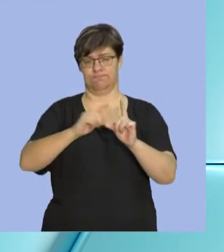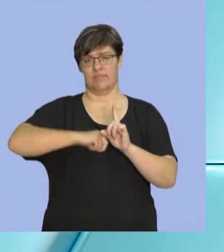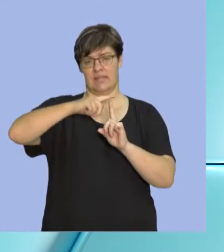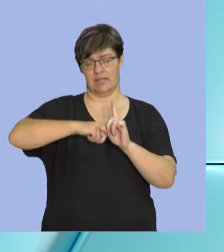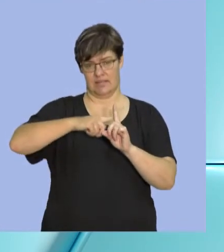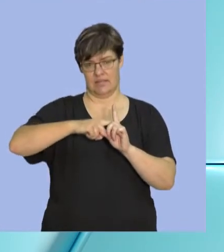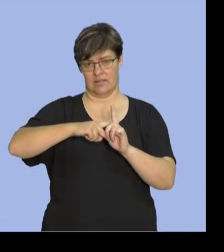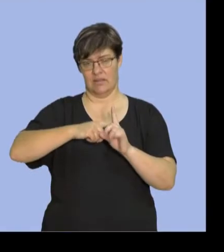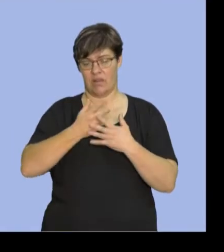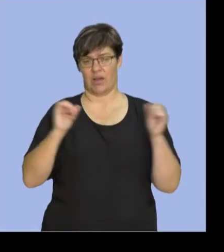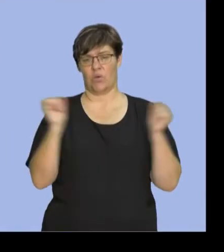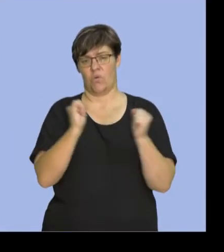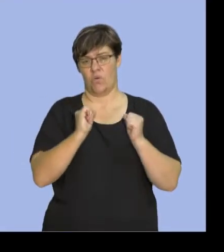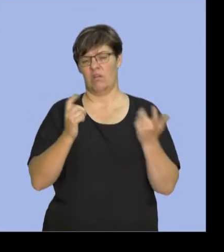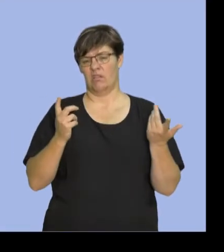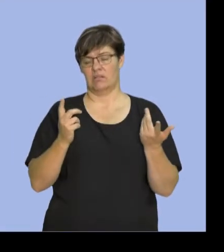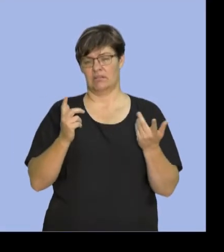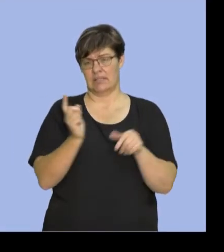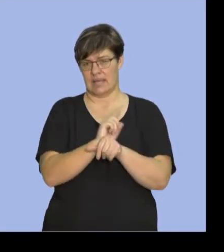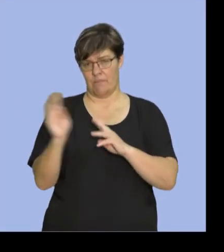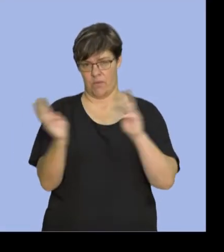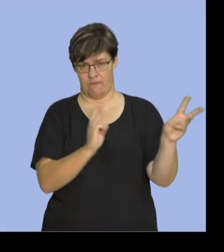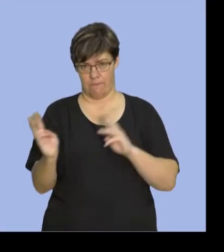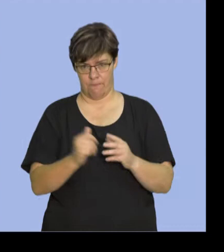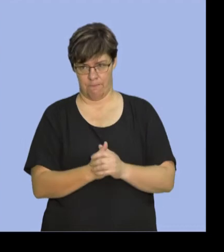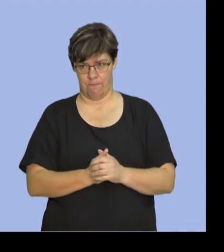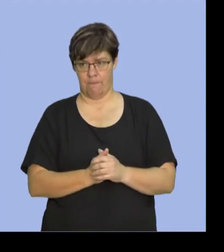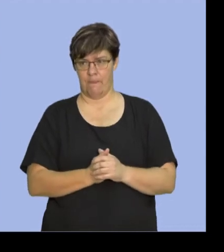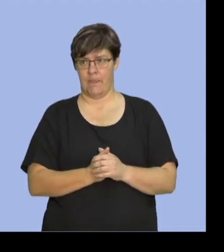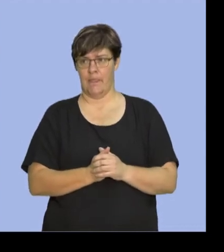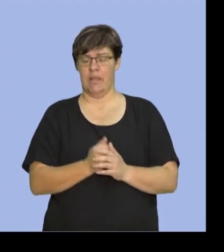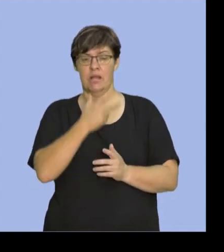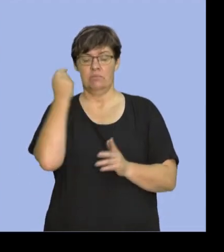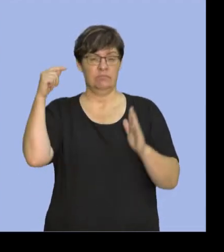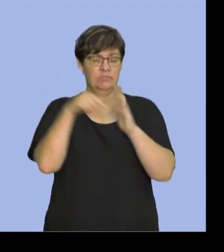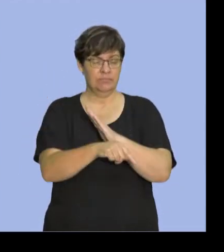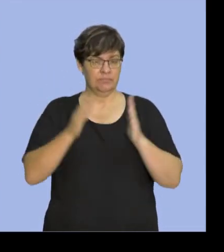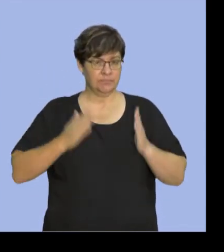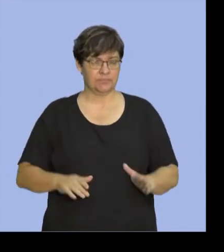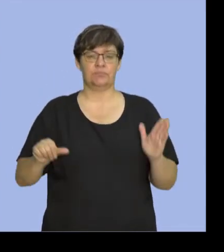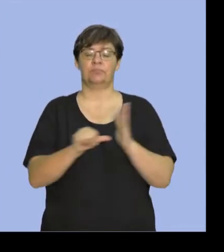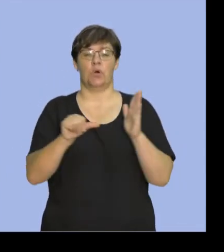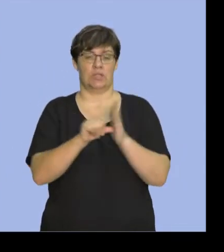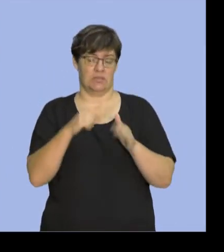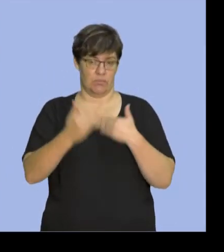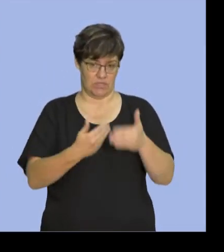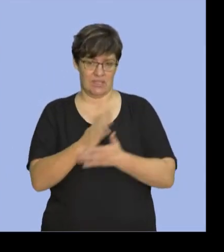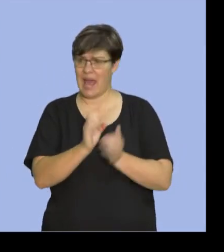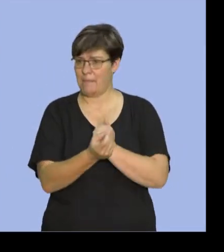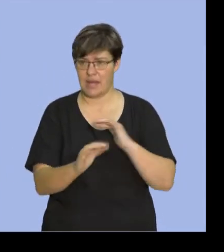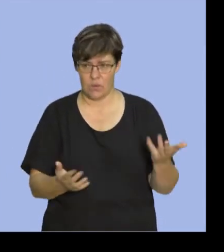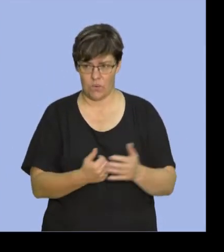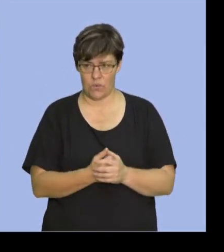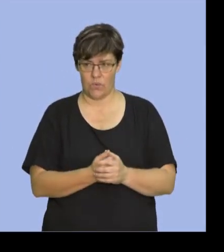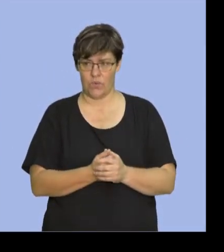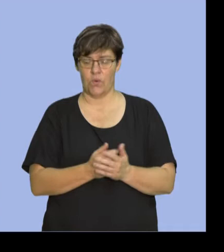during cooler weathers. Heat loss in the body is an important process, and this is how it occurs. It occurs through the